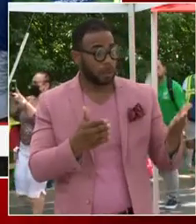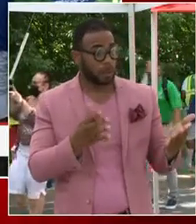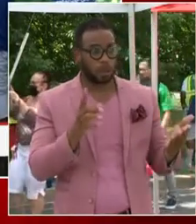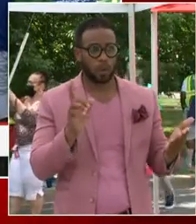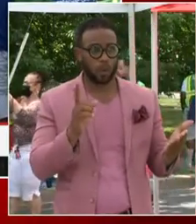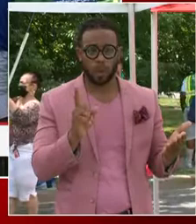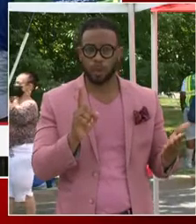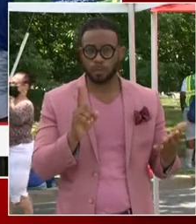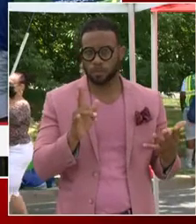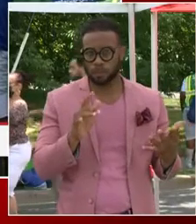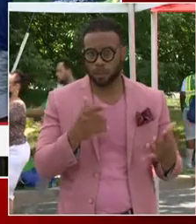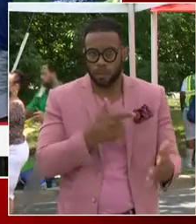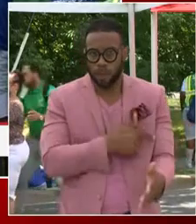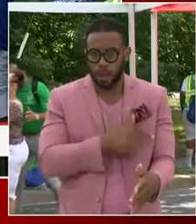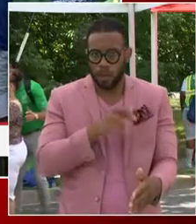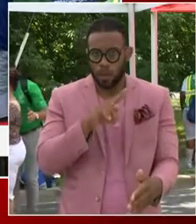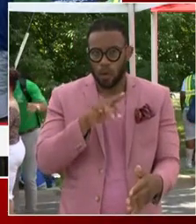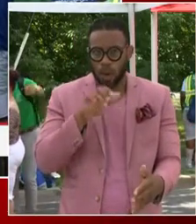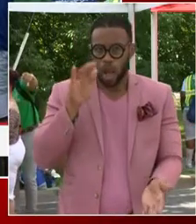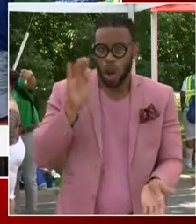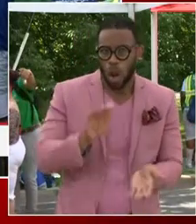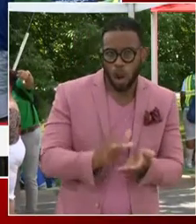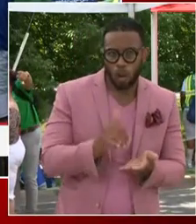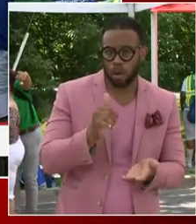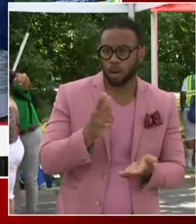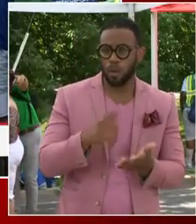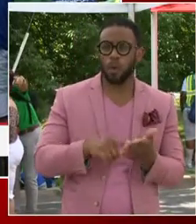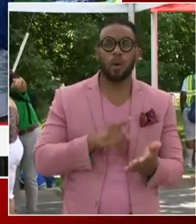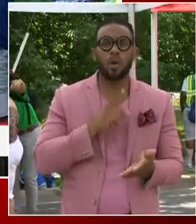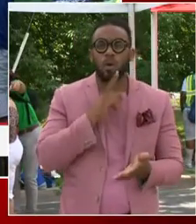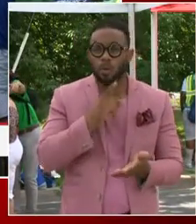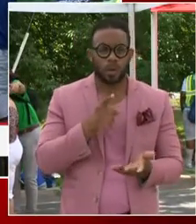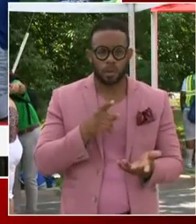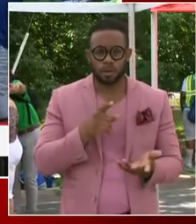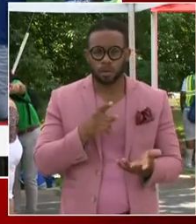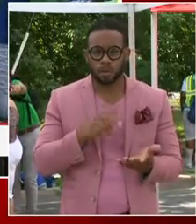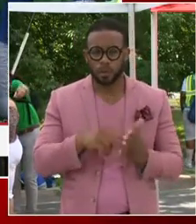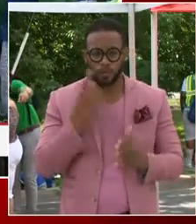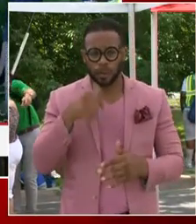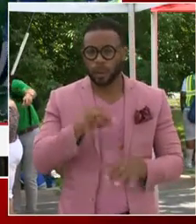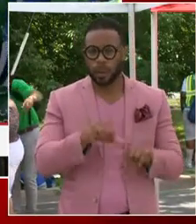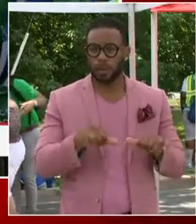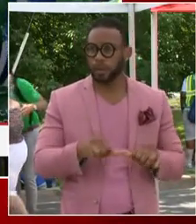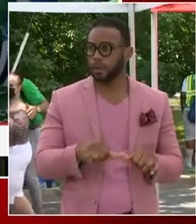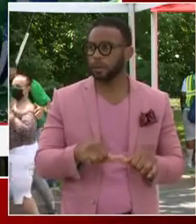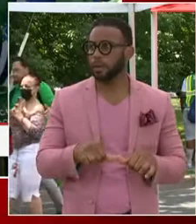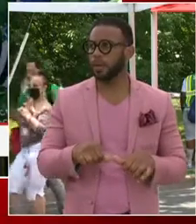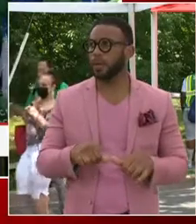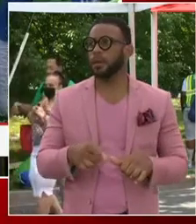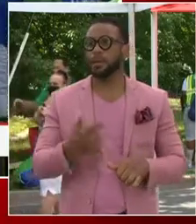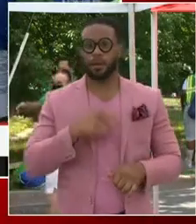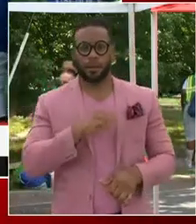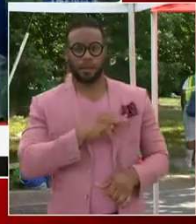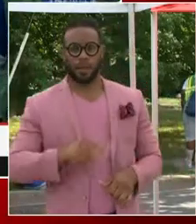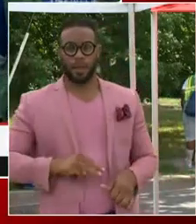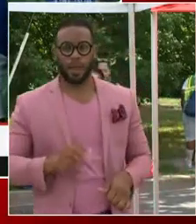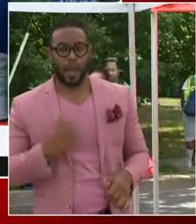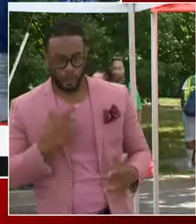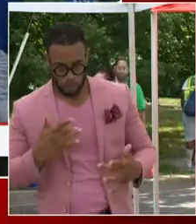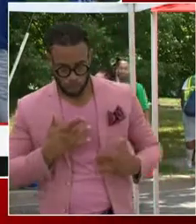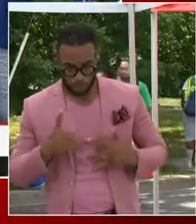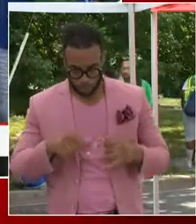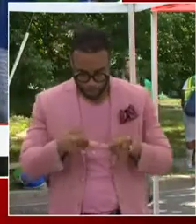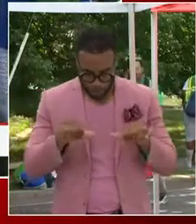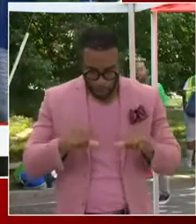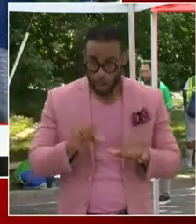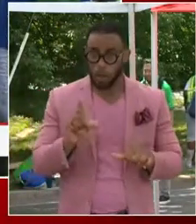where vaccination rates are lower, and what reopening could mean for those areas. I am concerned about